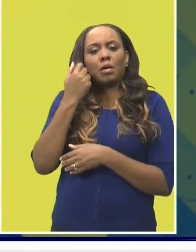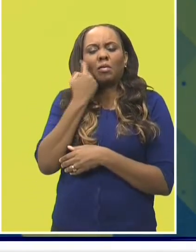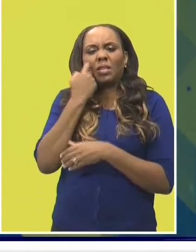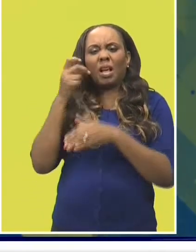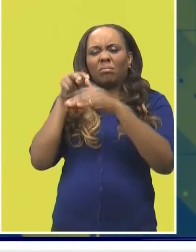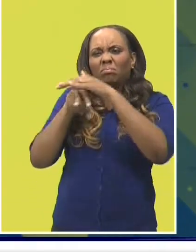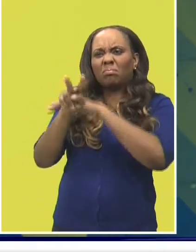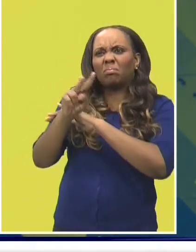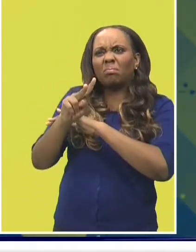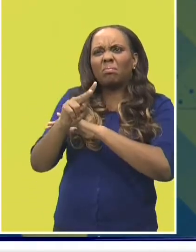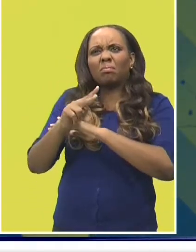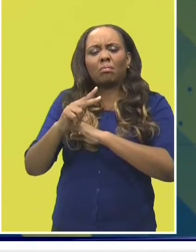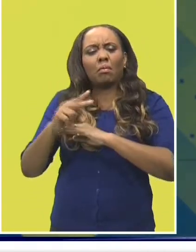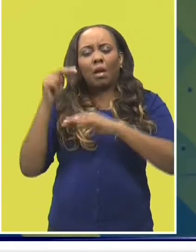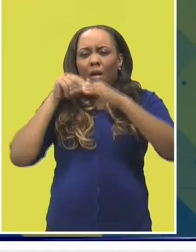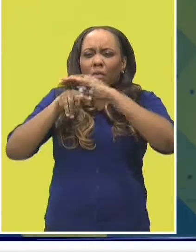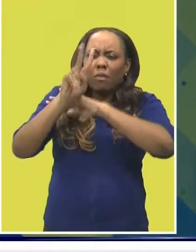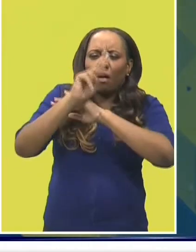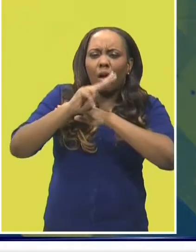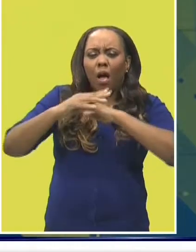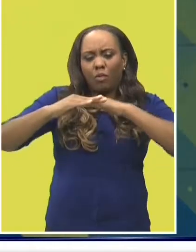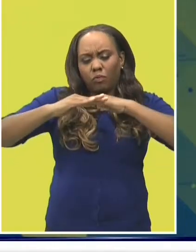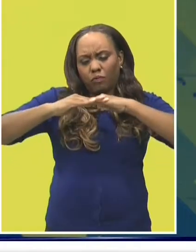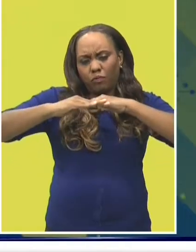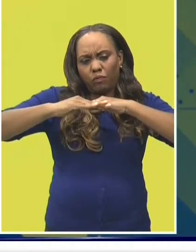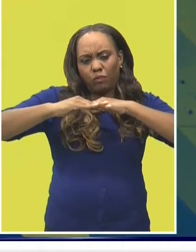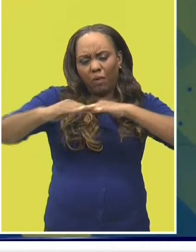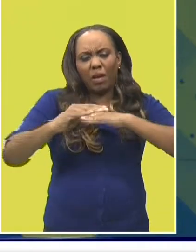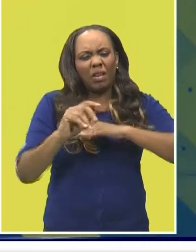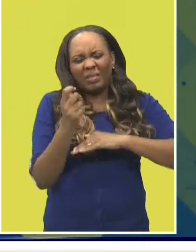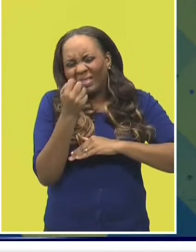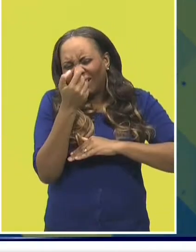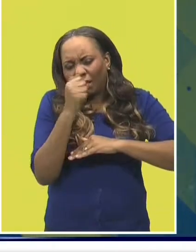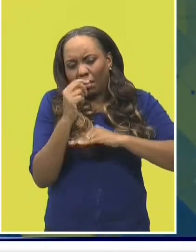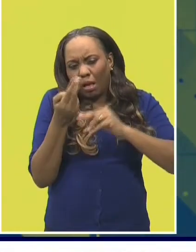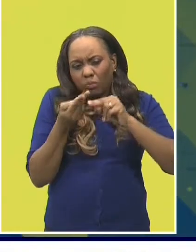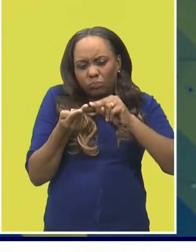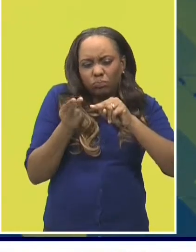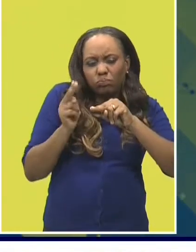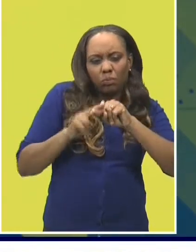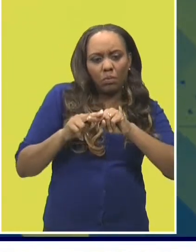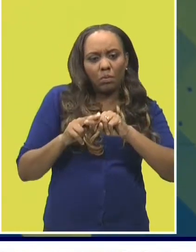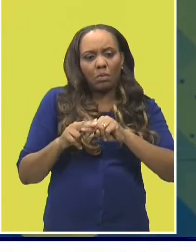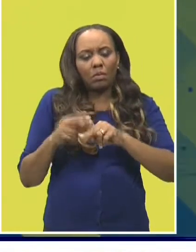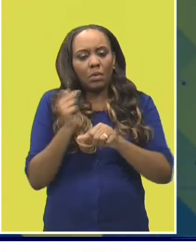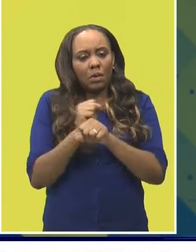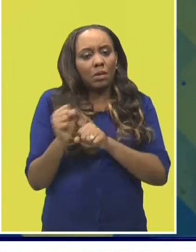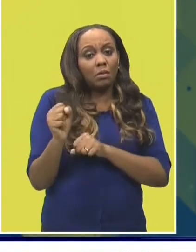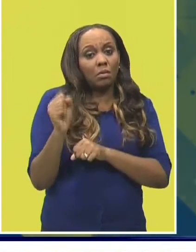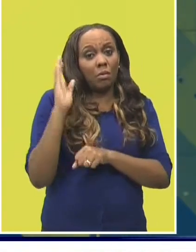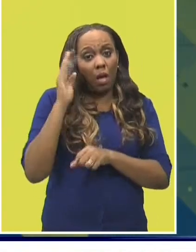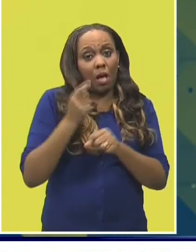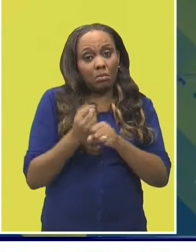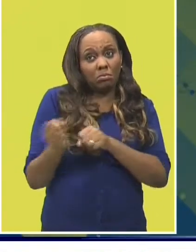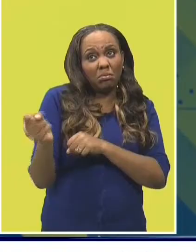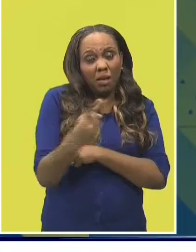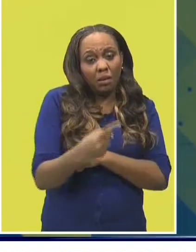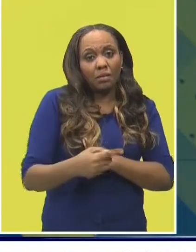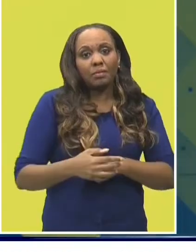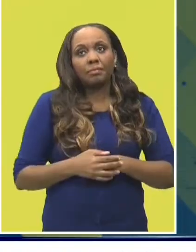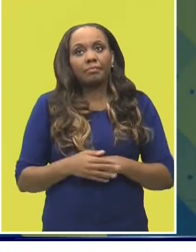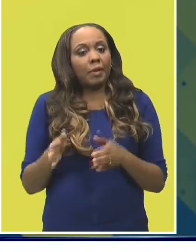growth forecast for Barbados this year, with a slight increase of 1.75% in 2020. General Manager